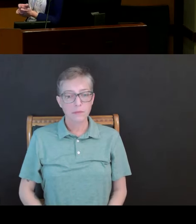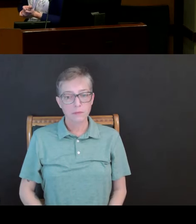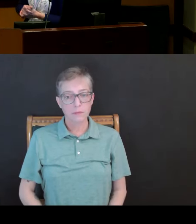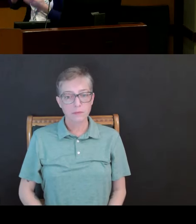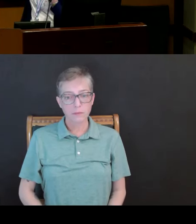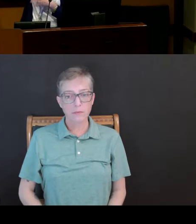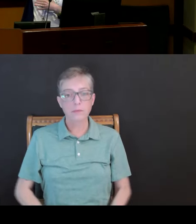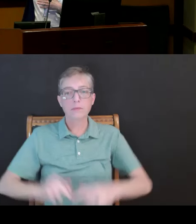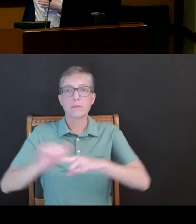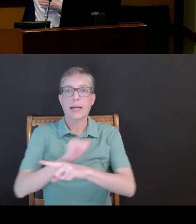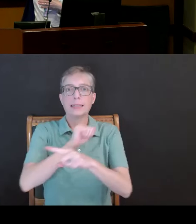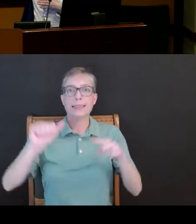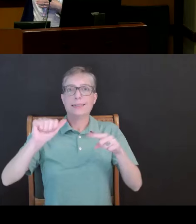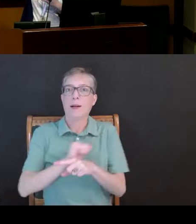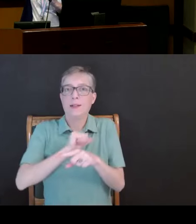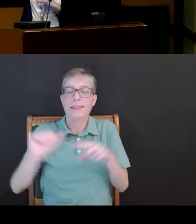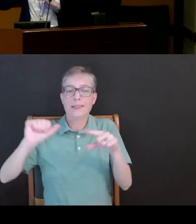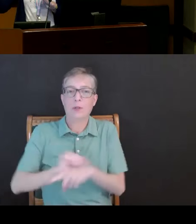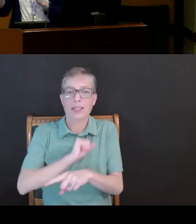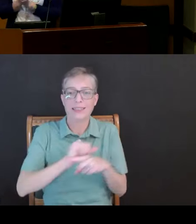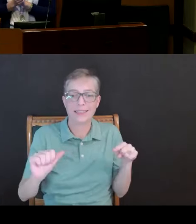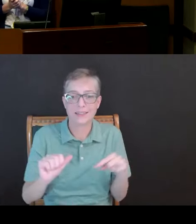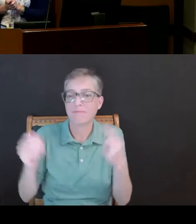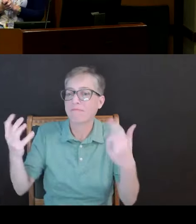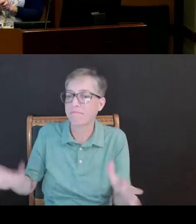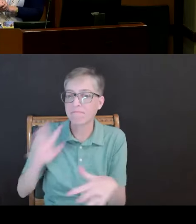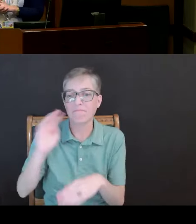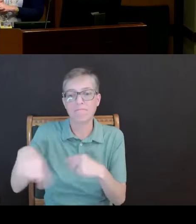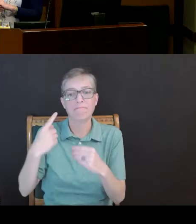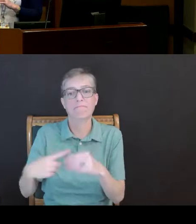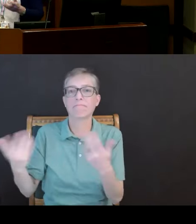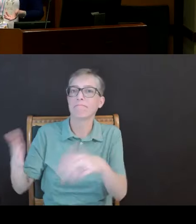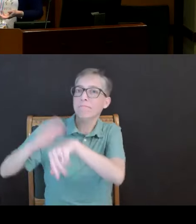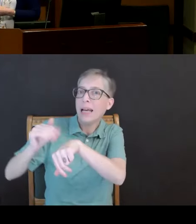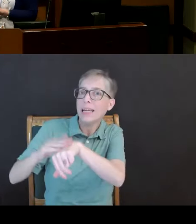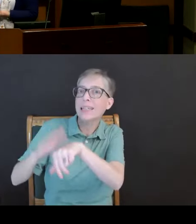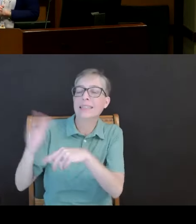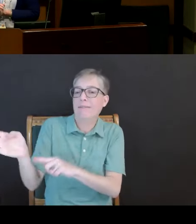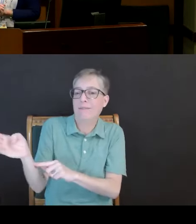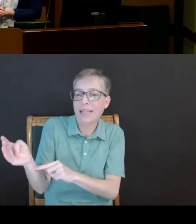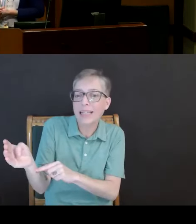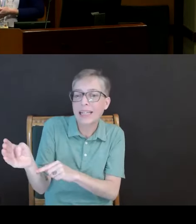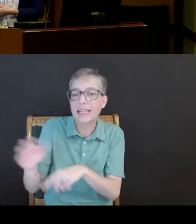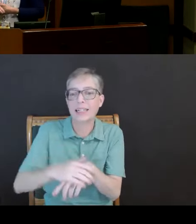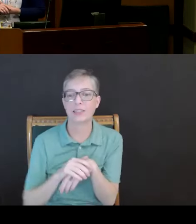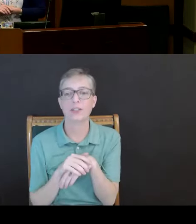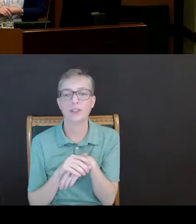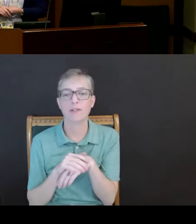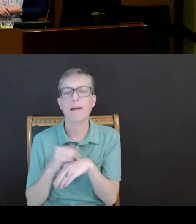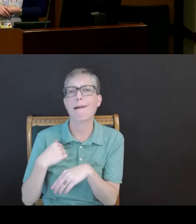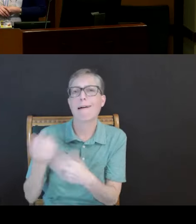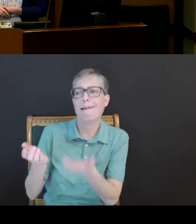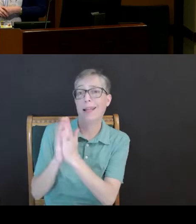Again, practice. So we already talked about buttercup. We already talked about the fish. I ask my friends and coworkers for accountability all the